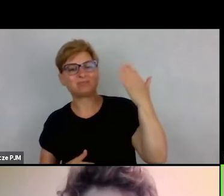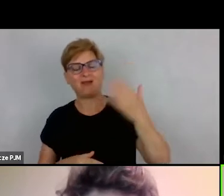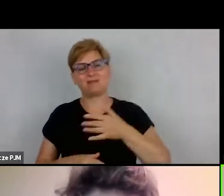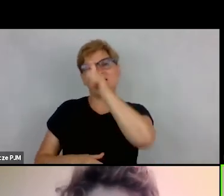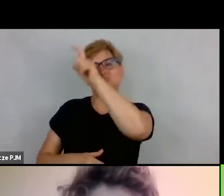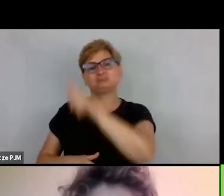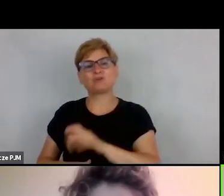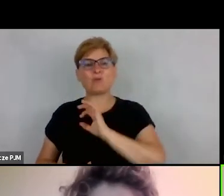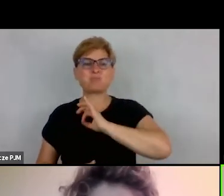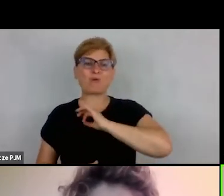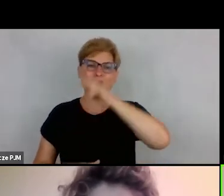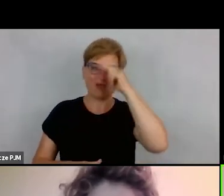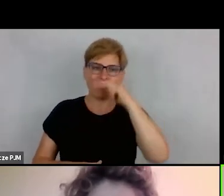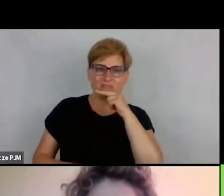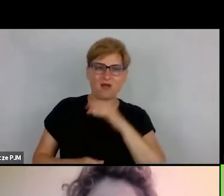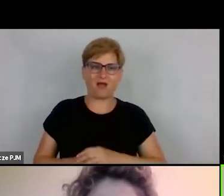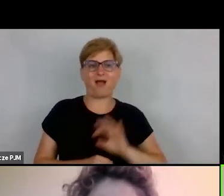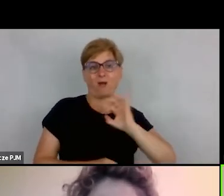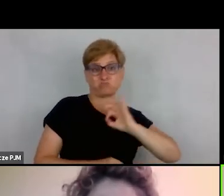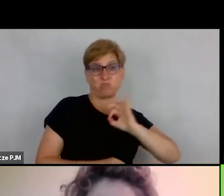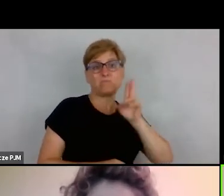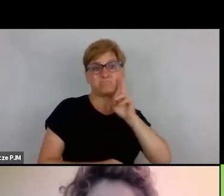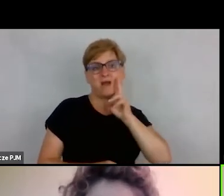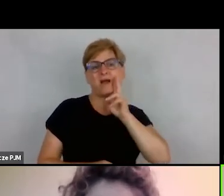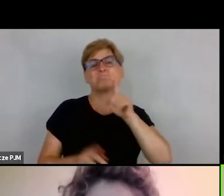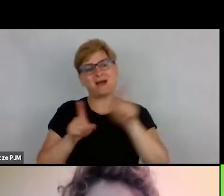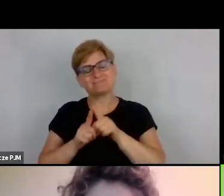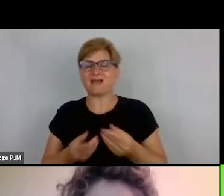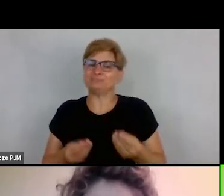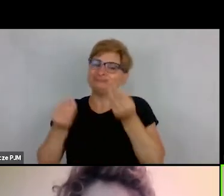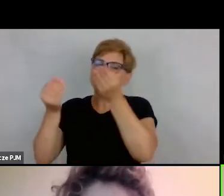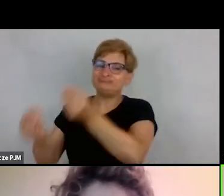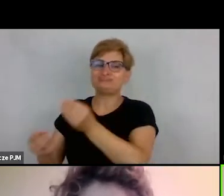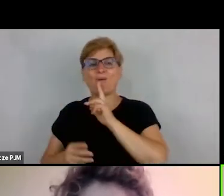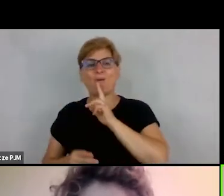show, The Brady Bunch, for those of you who've ever watched that. And